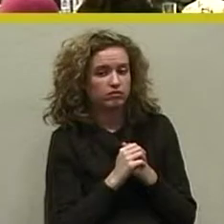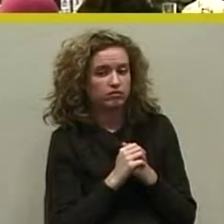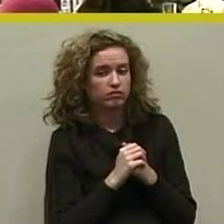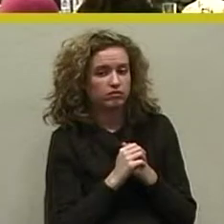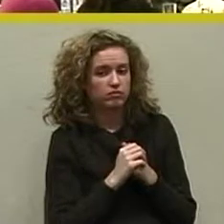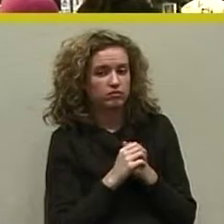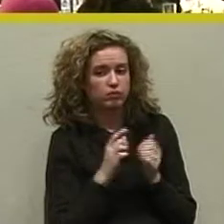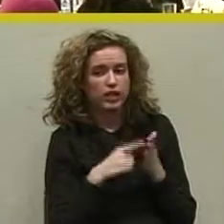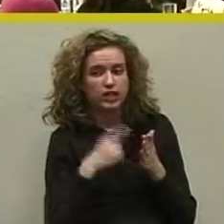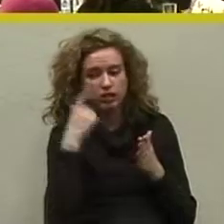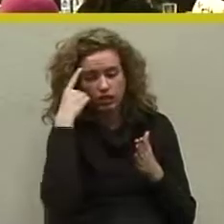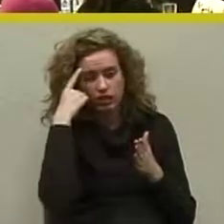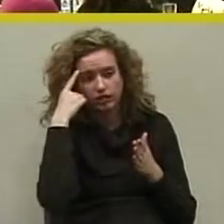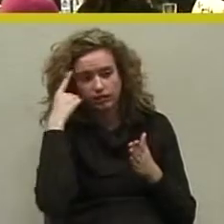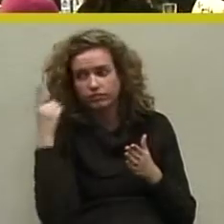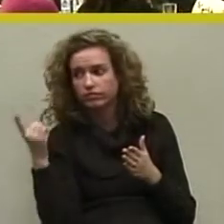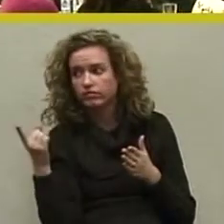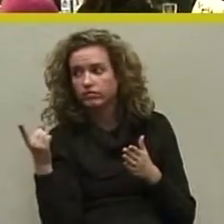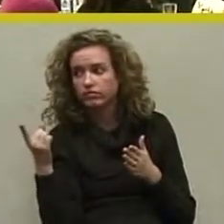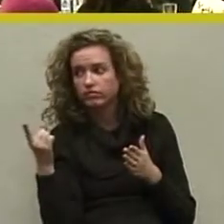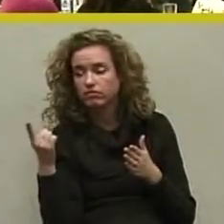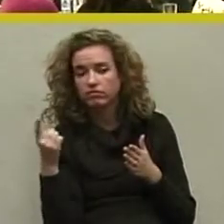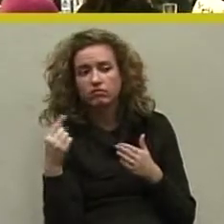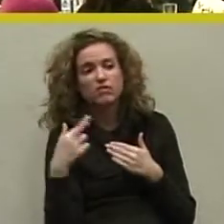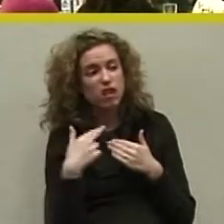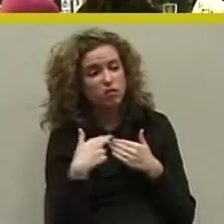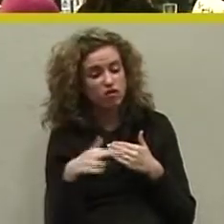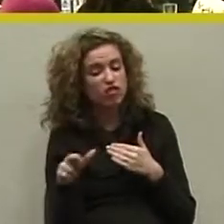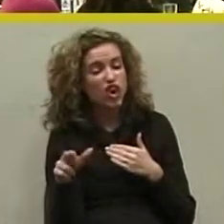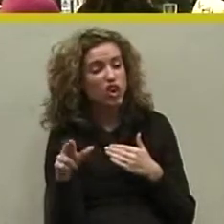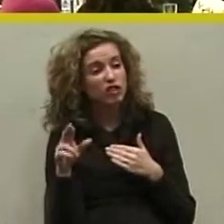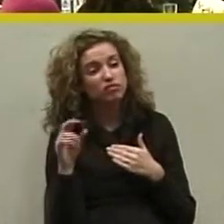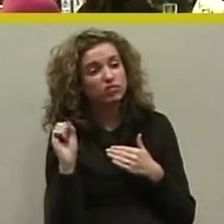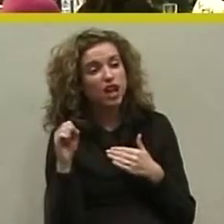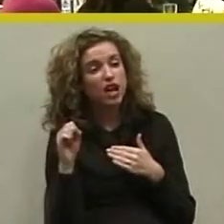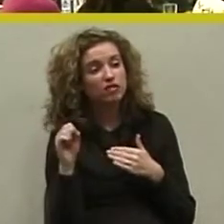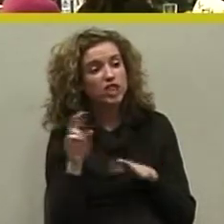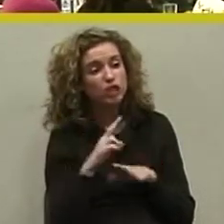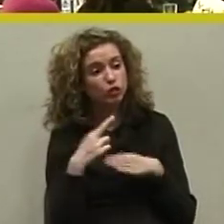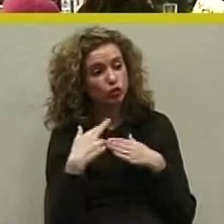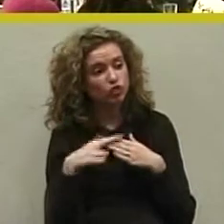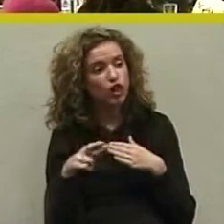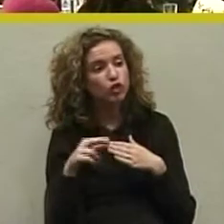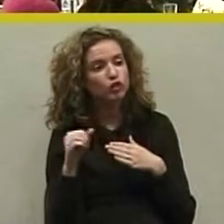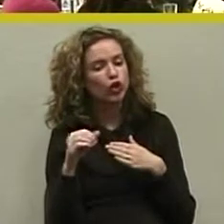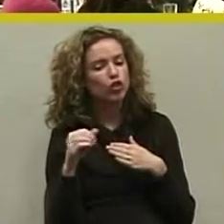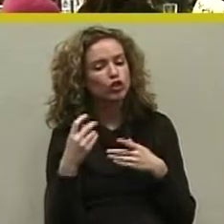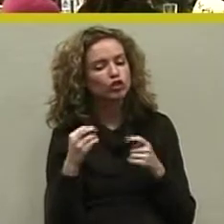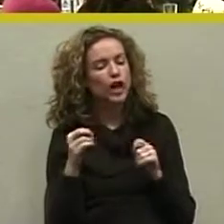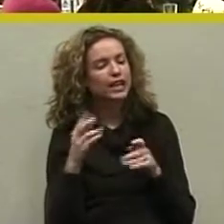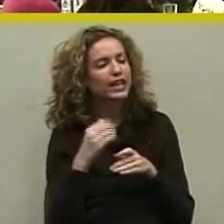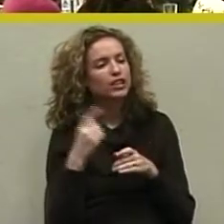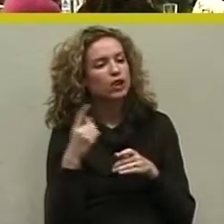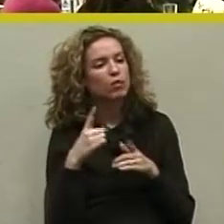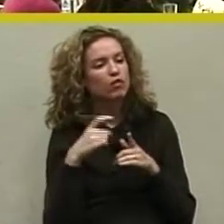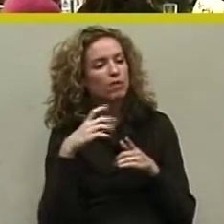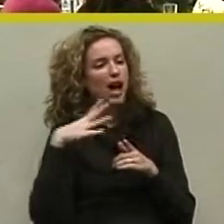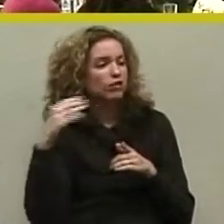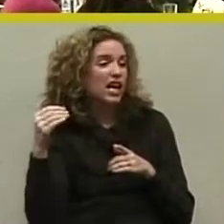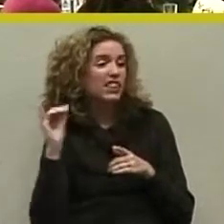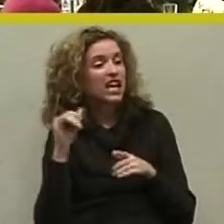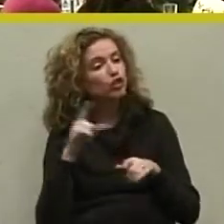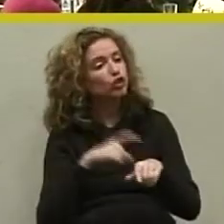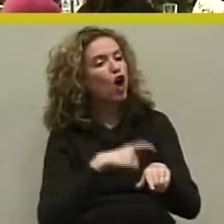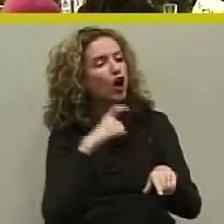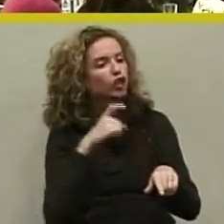What do you guys think? They referred out. Okay, they're trying to get some help outside with somebody up and outside. So that could be more long-term. Okay. Yeah, that's